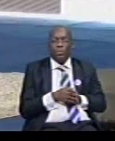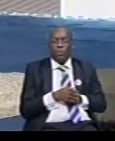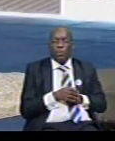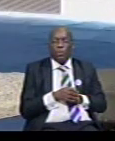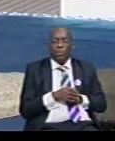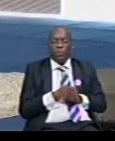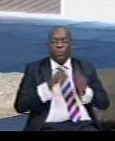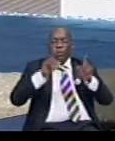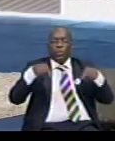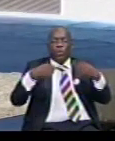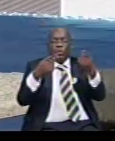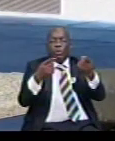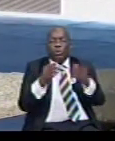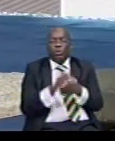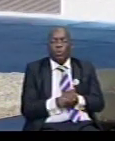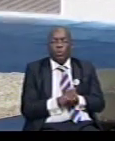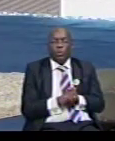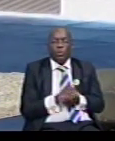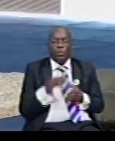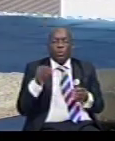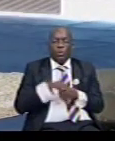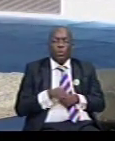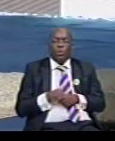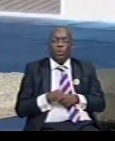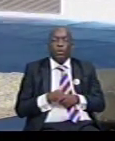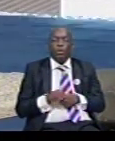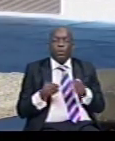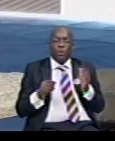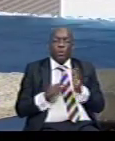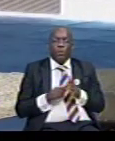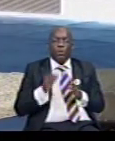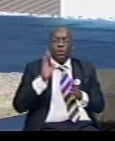Go in this thy power.